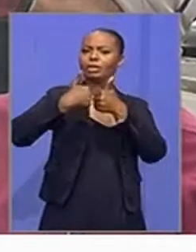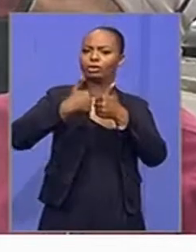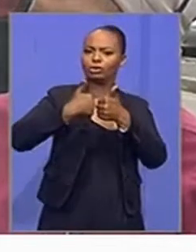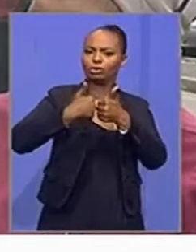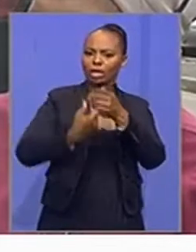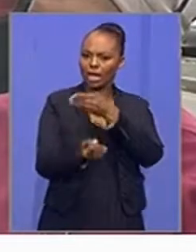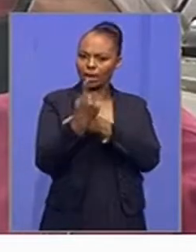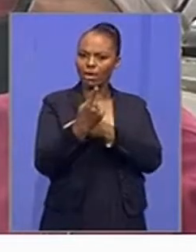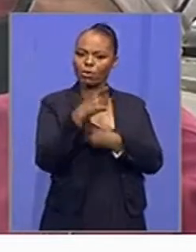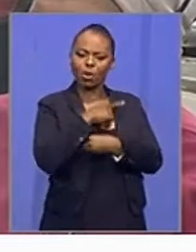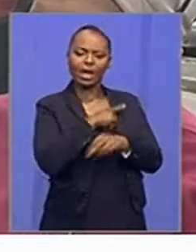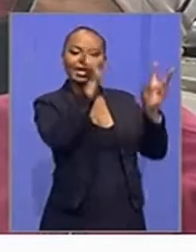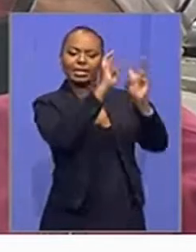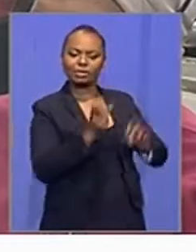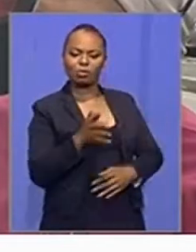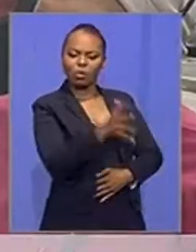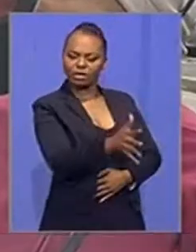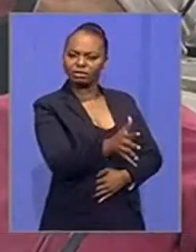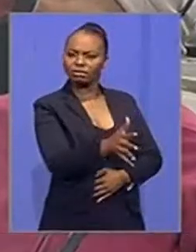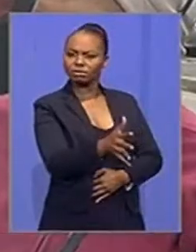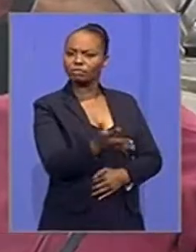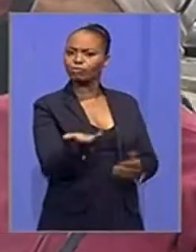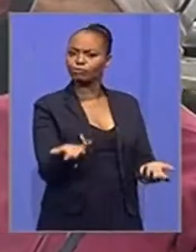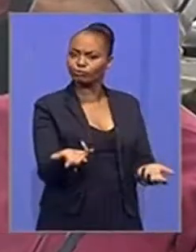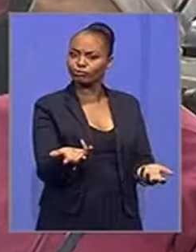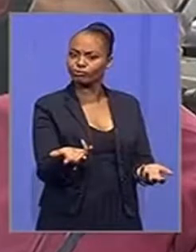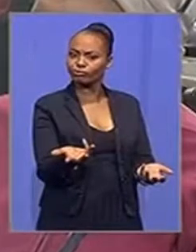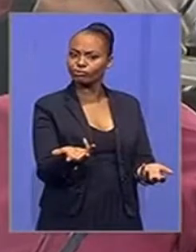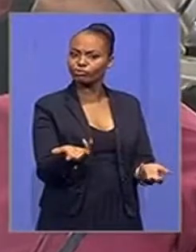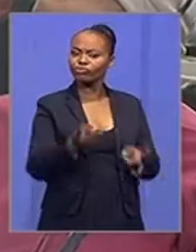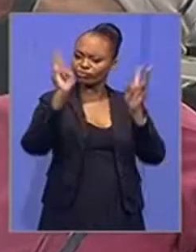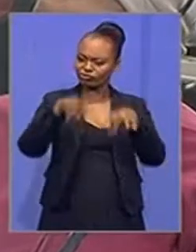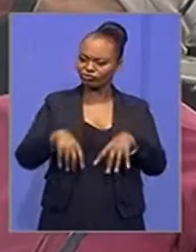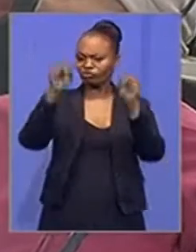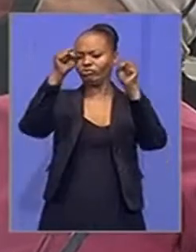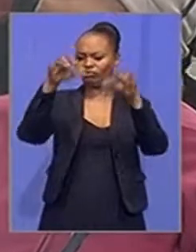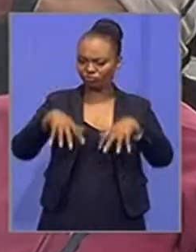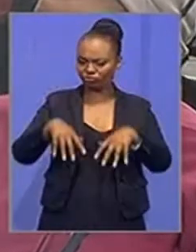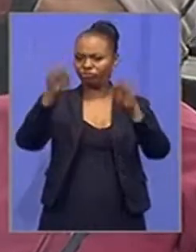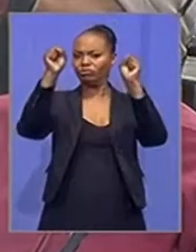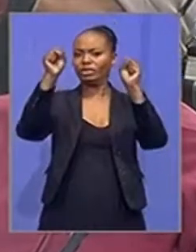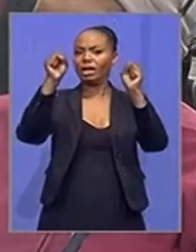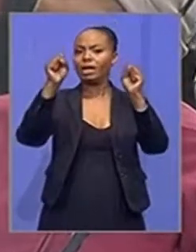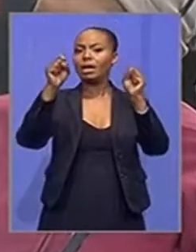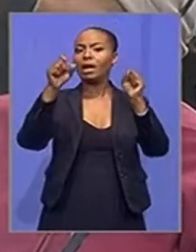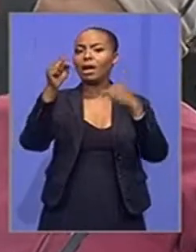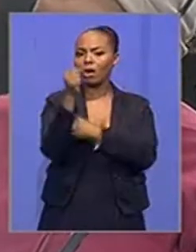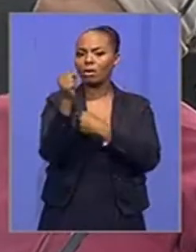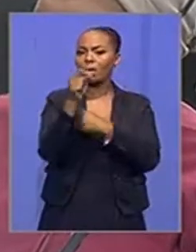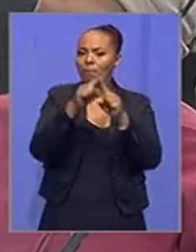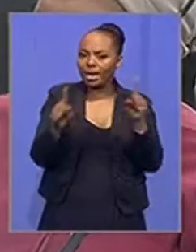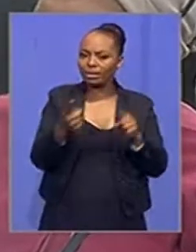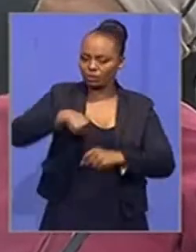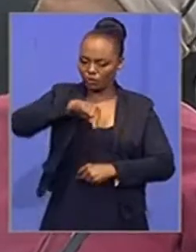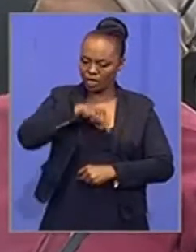need electricity we have a what you call a load shedding but what we've done is we've taken 3Gs that we